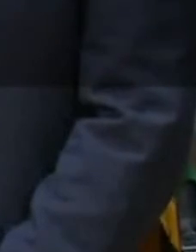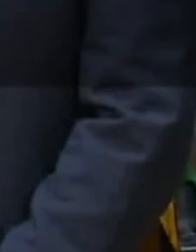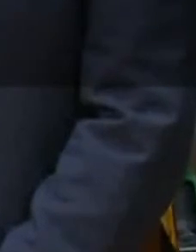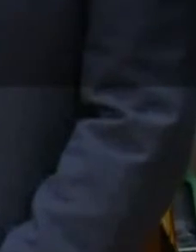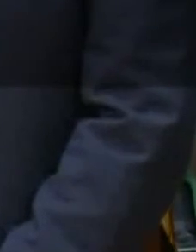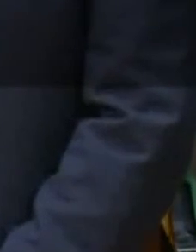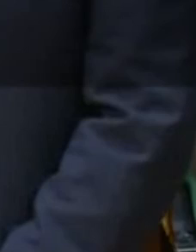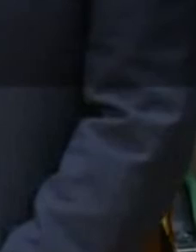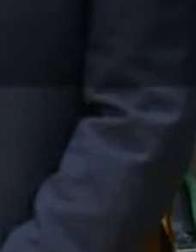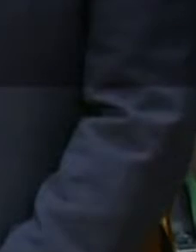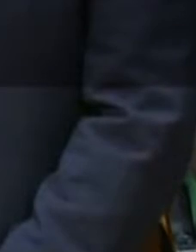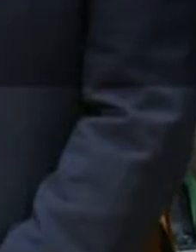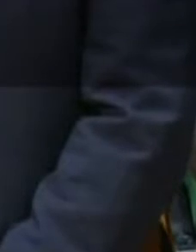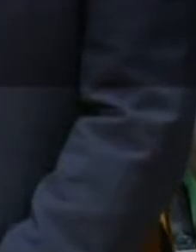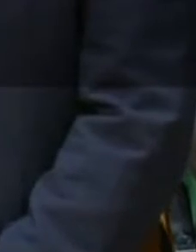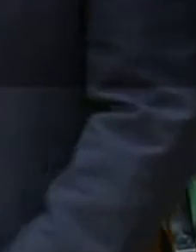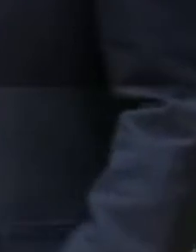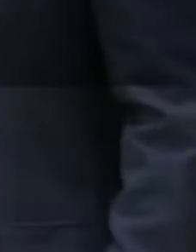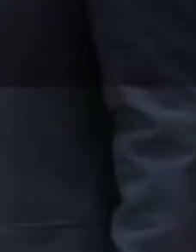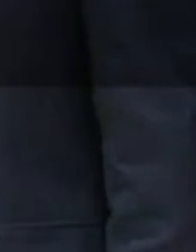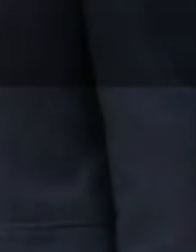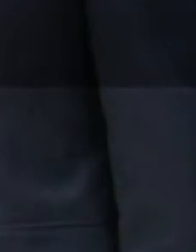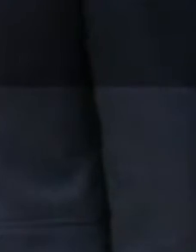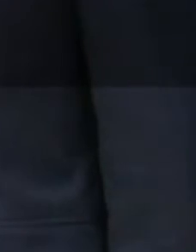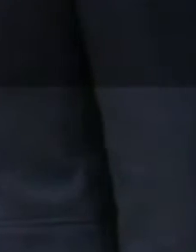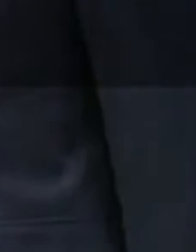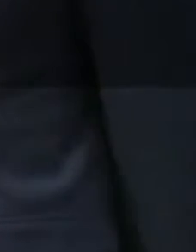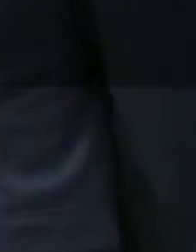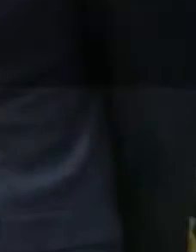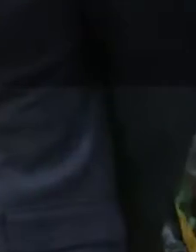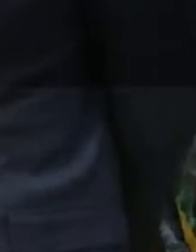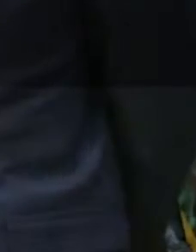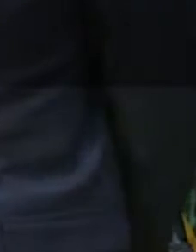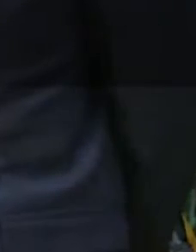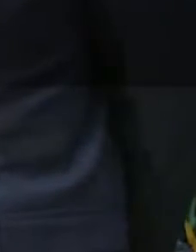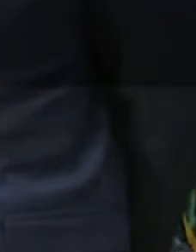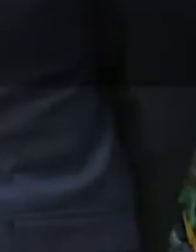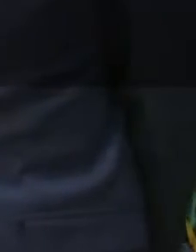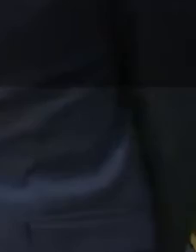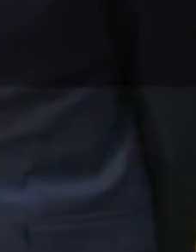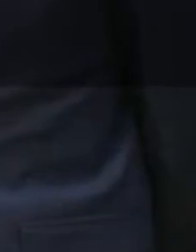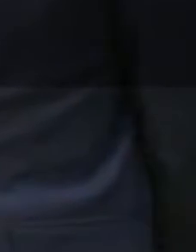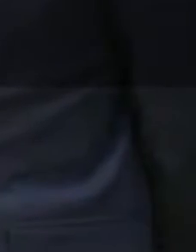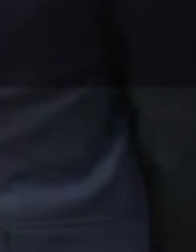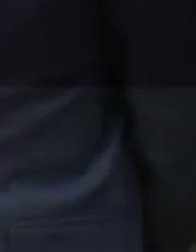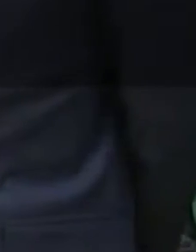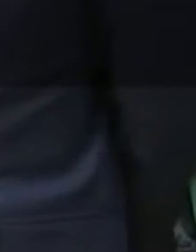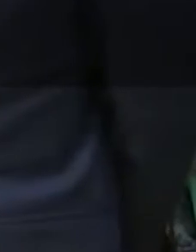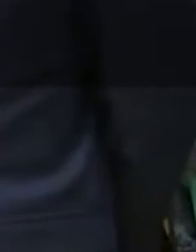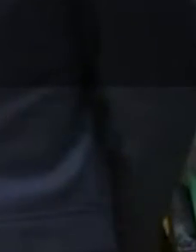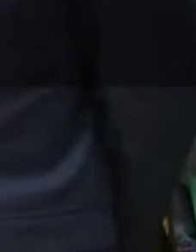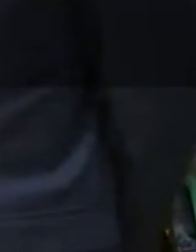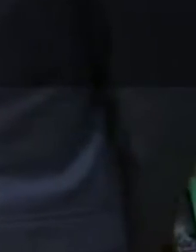Precinct confronted the subject and shot him in the abdomen. The subject was wounded and transported to a local hospital.